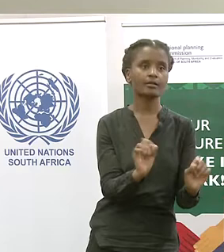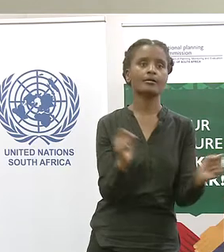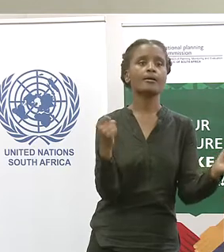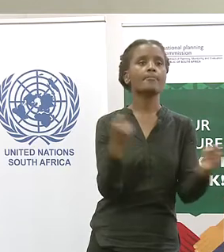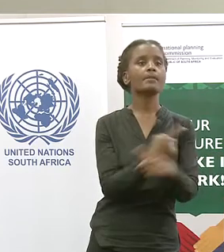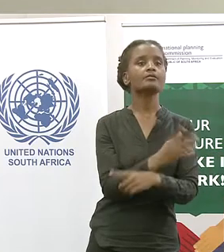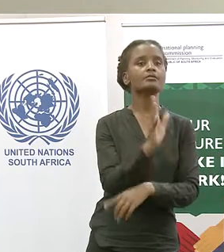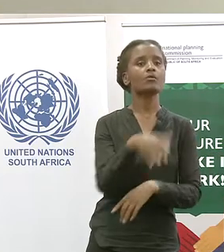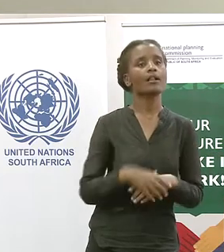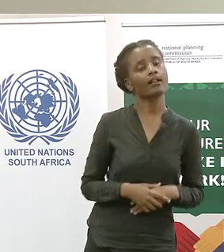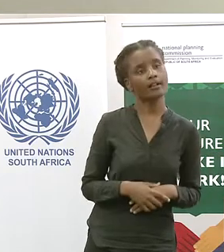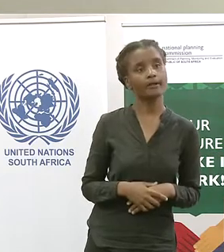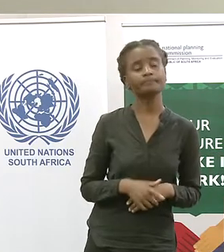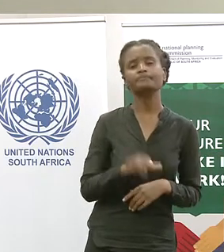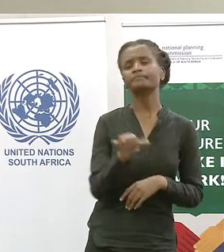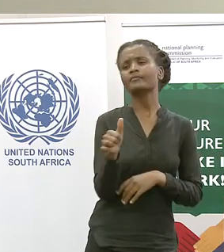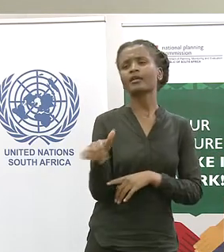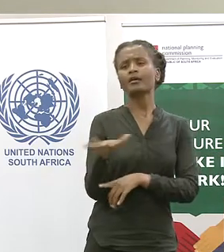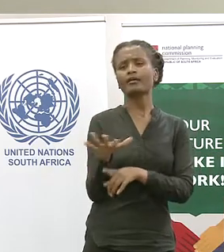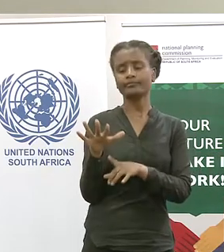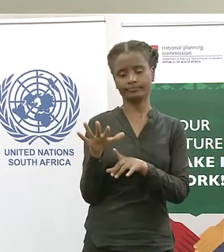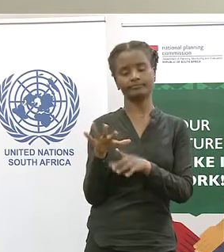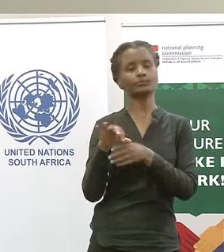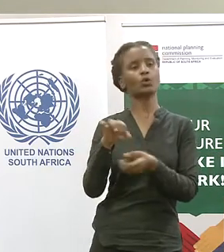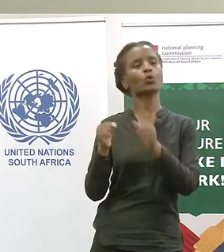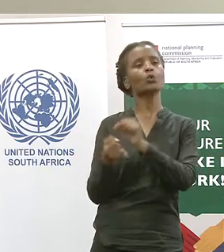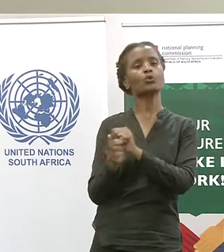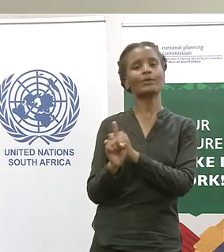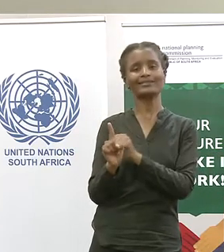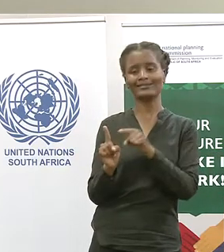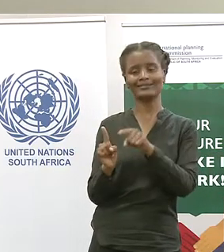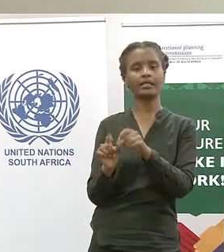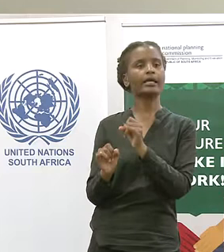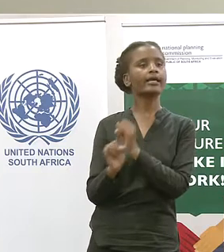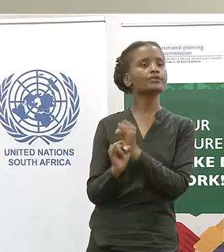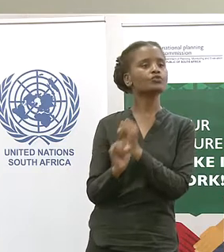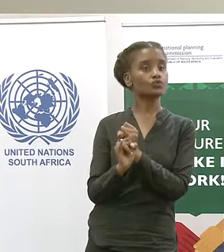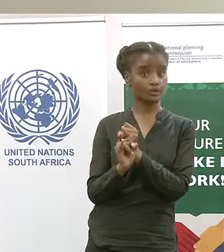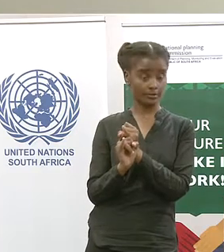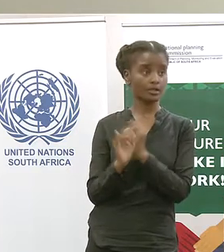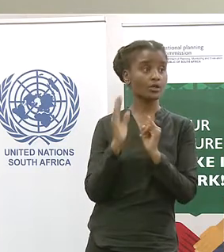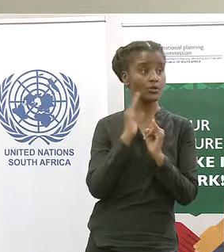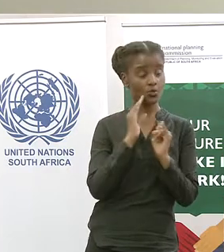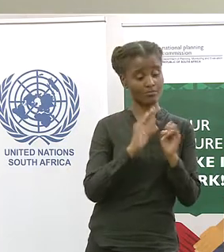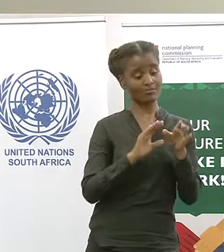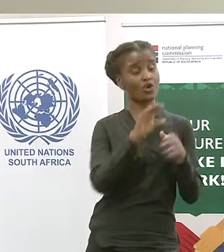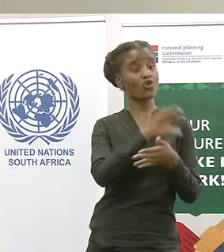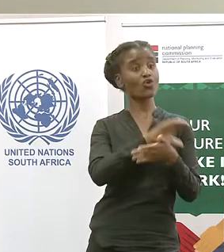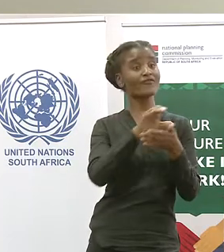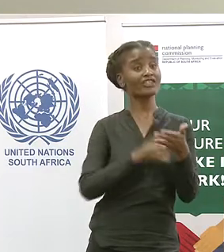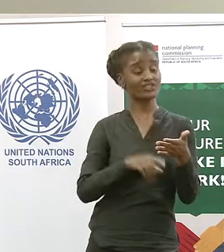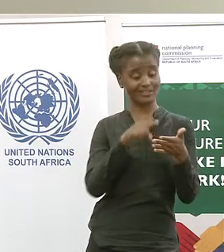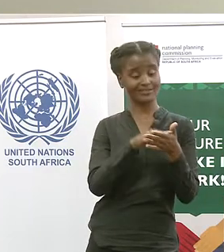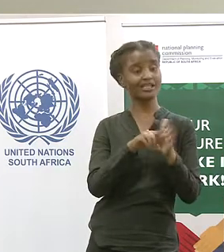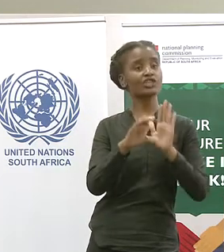to conclude with is the area of institutions. You know, Chapter 7 of the Convention talks